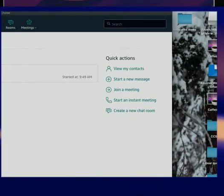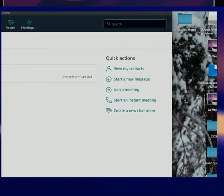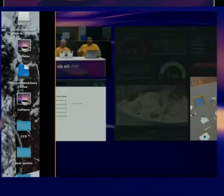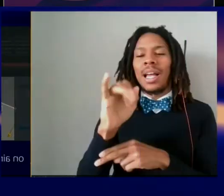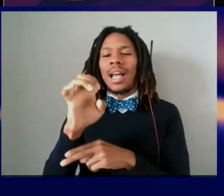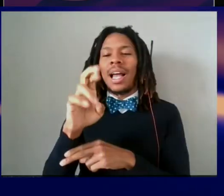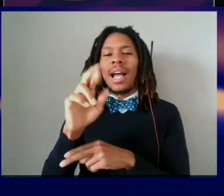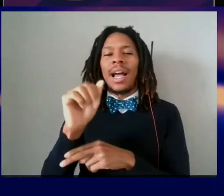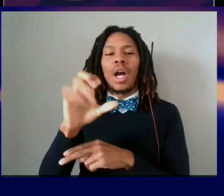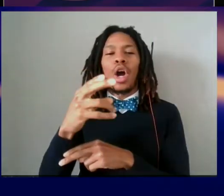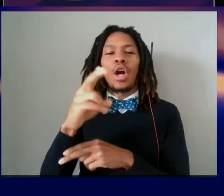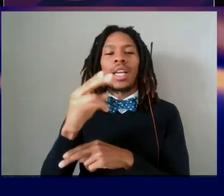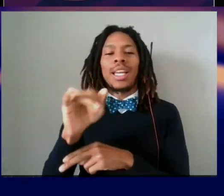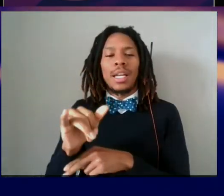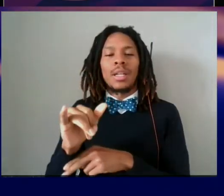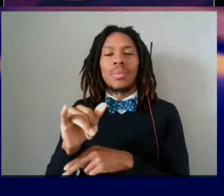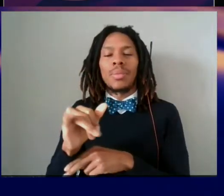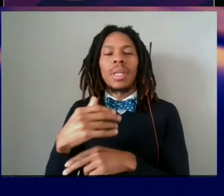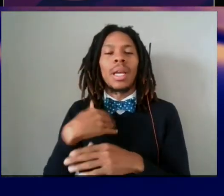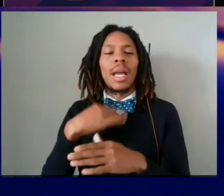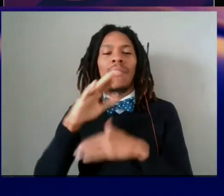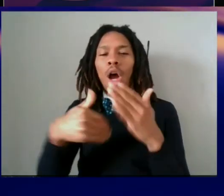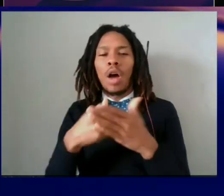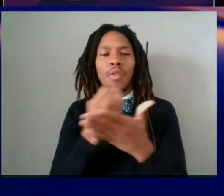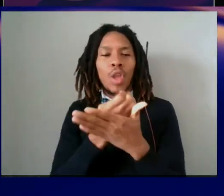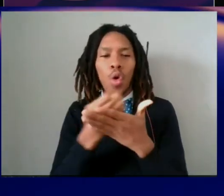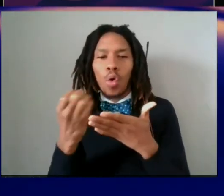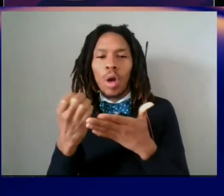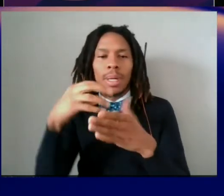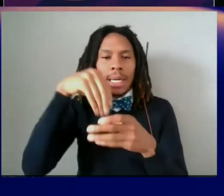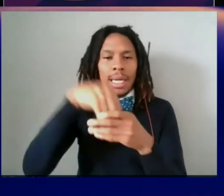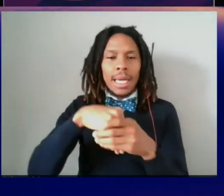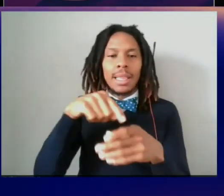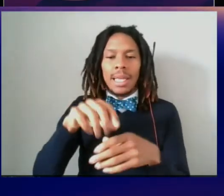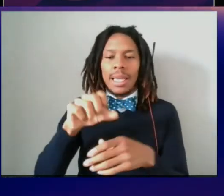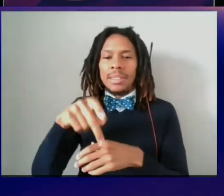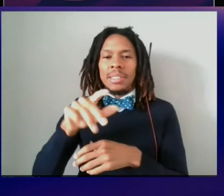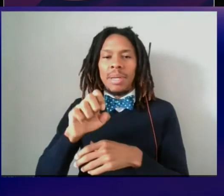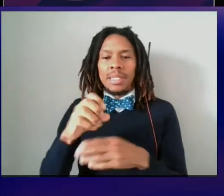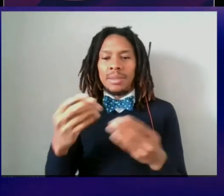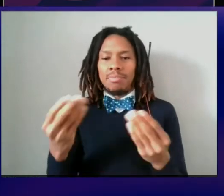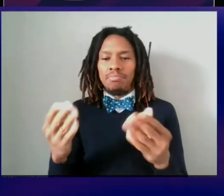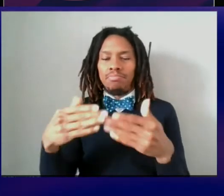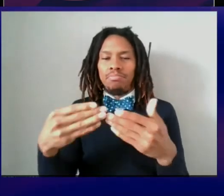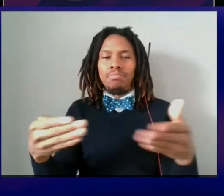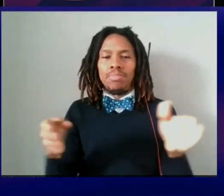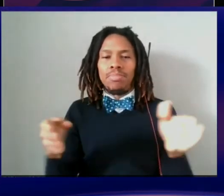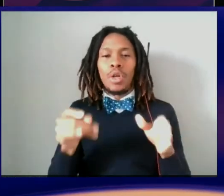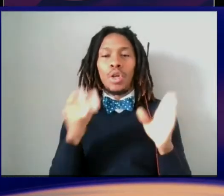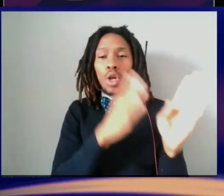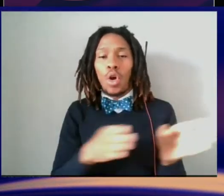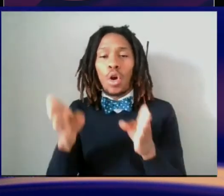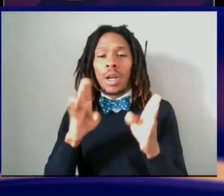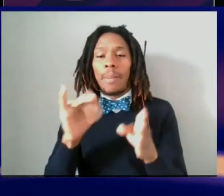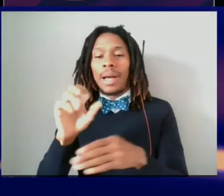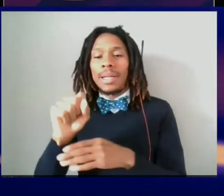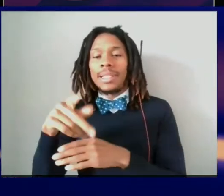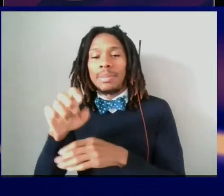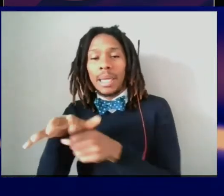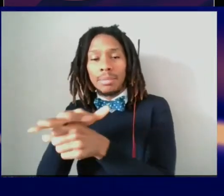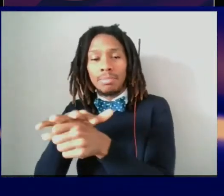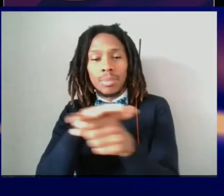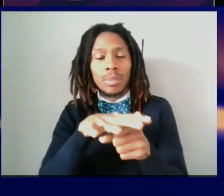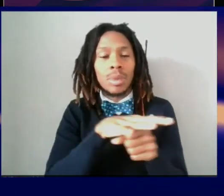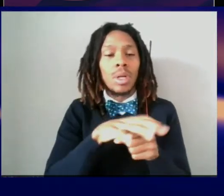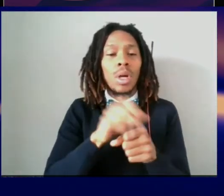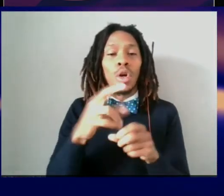be, all the equipment that is in the space. You can also organize that by space, but you can use the